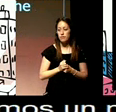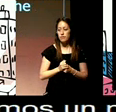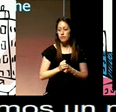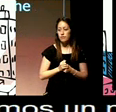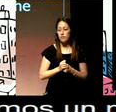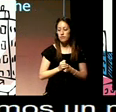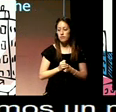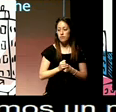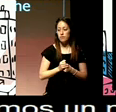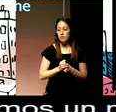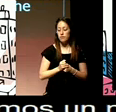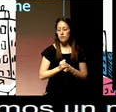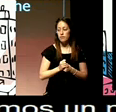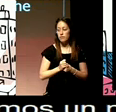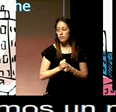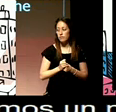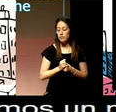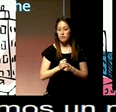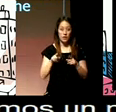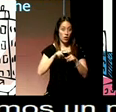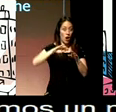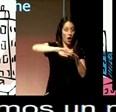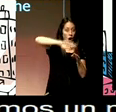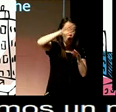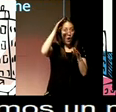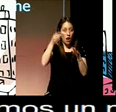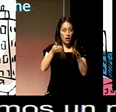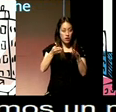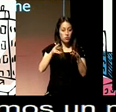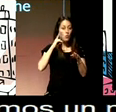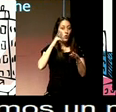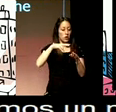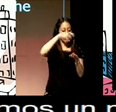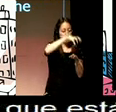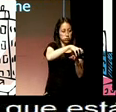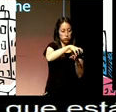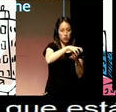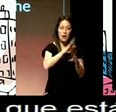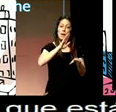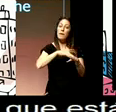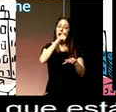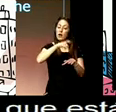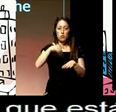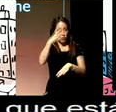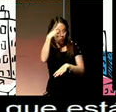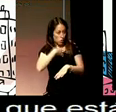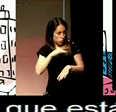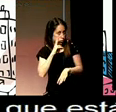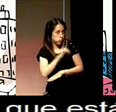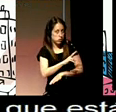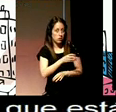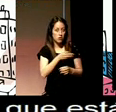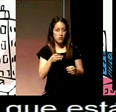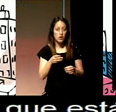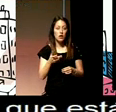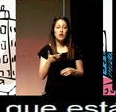place hosts a museum for the blinds, who uses the auditory perception for orientation a lot. As the rooms